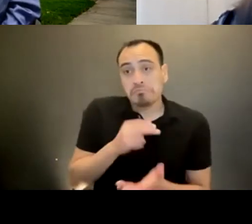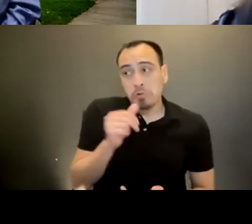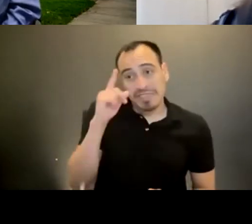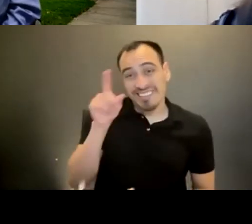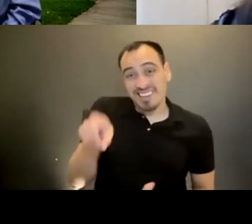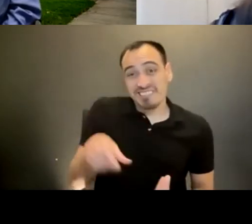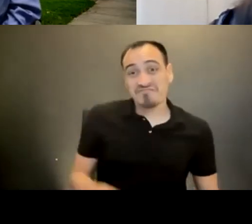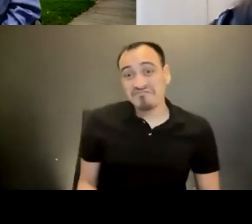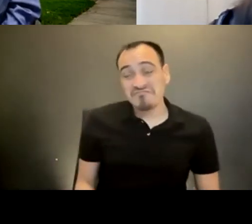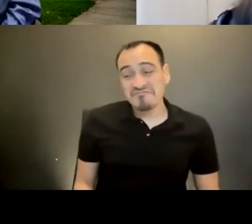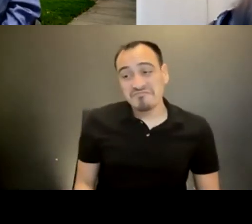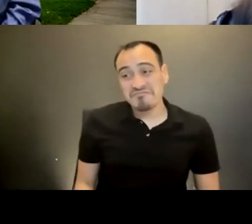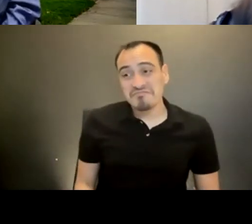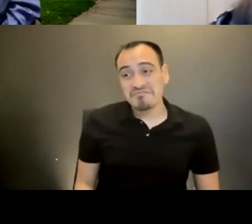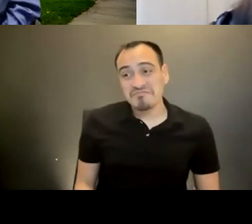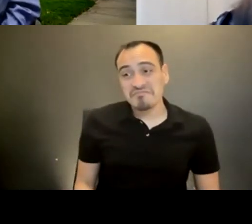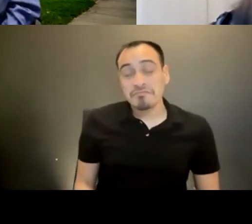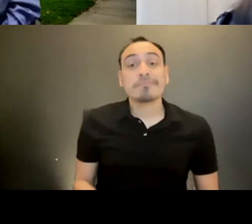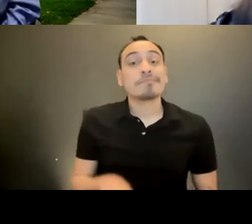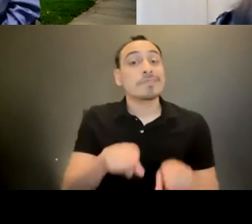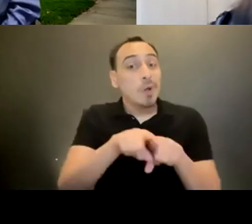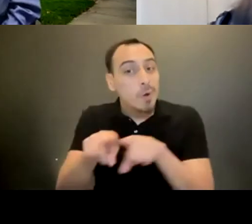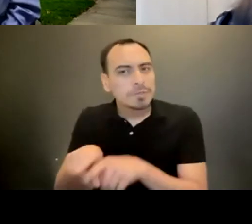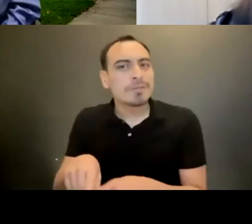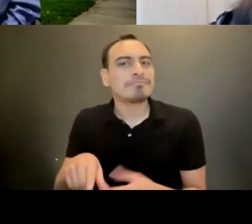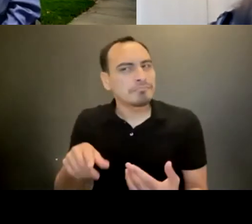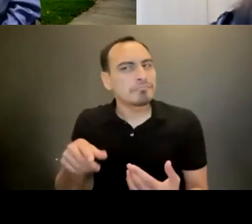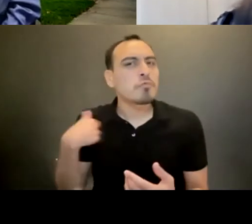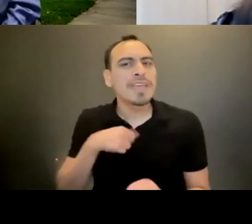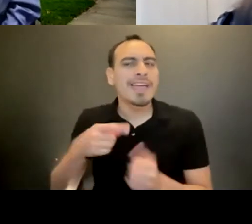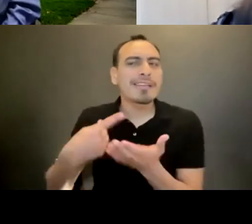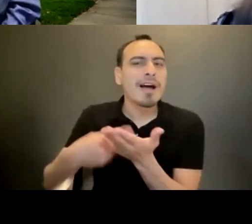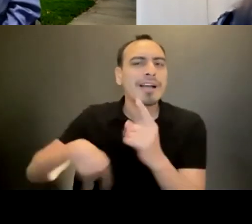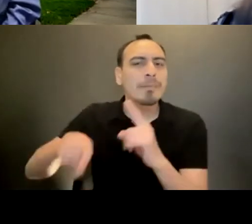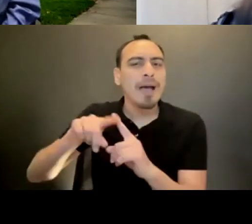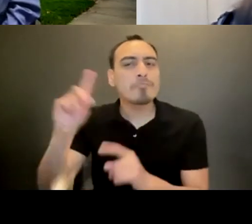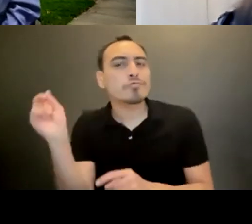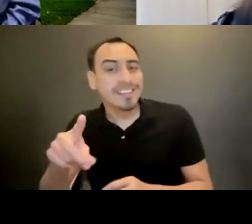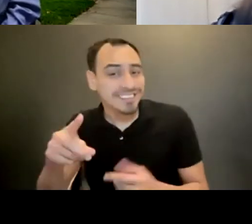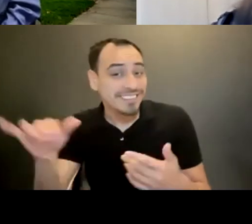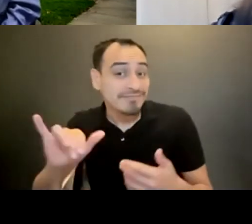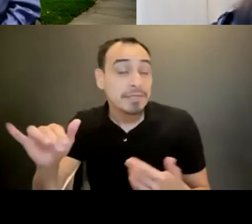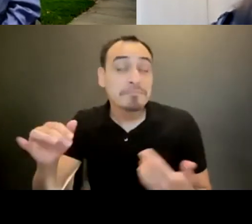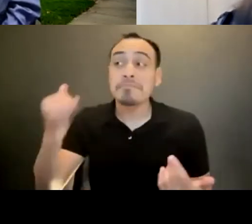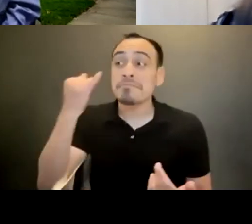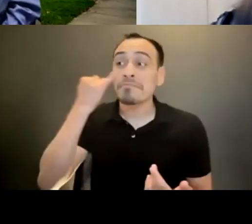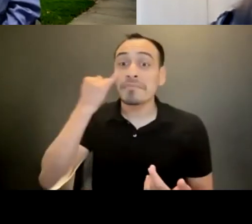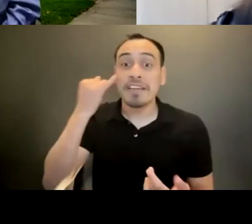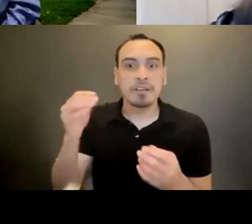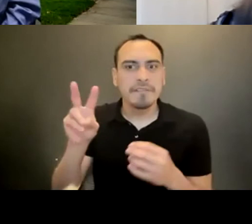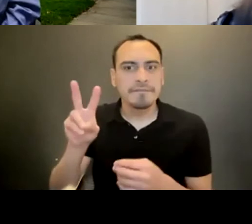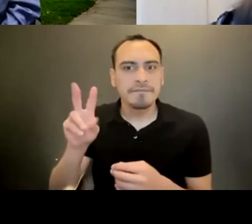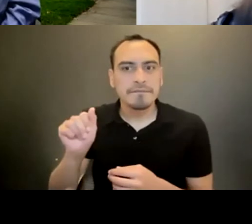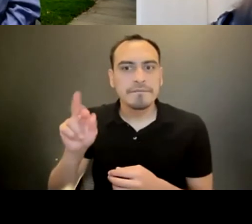question also can be raised is, if these variants become more prevalent and we need to get